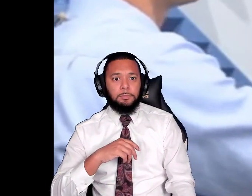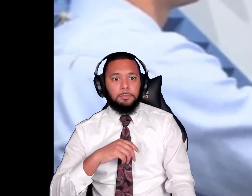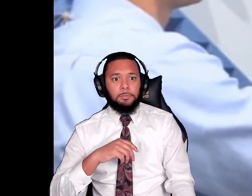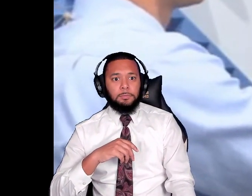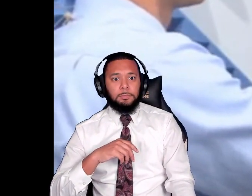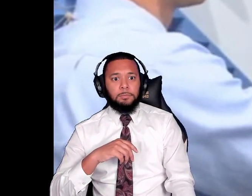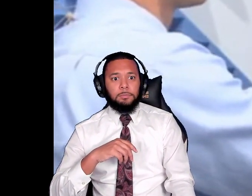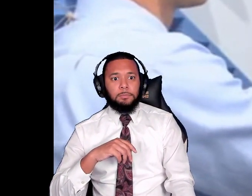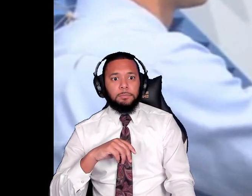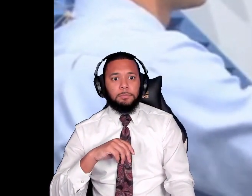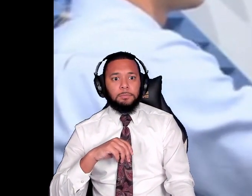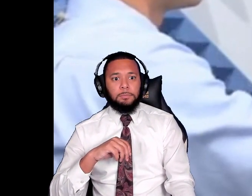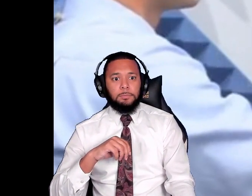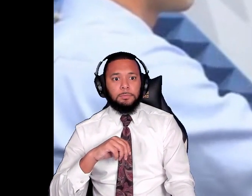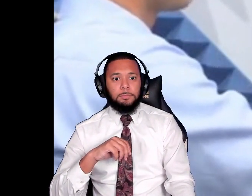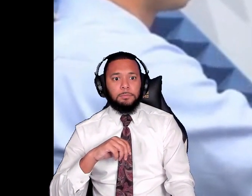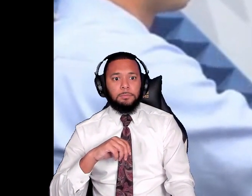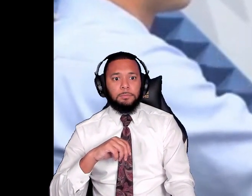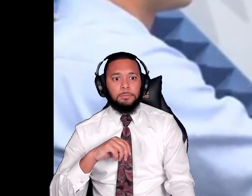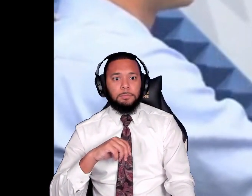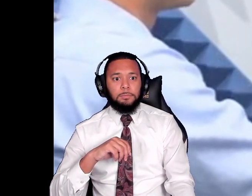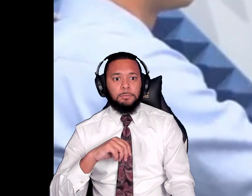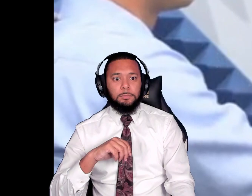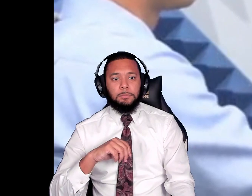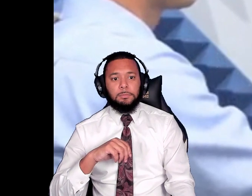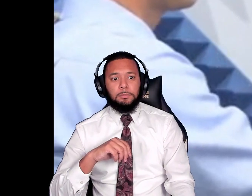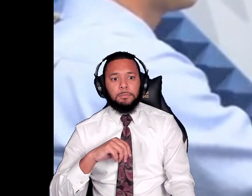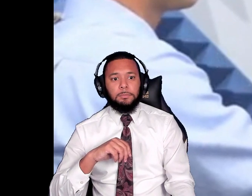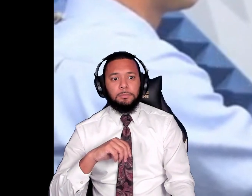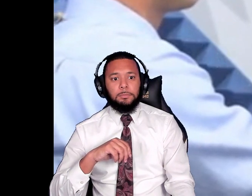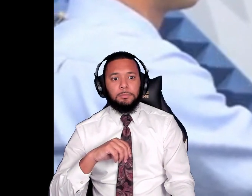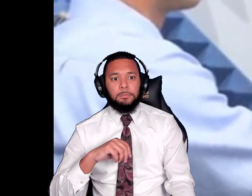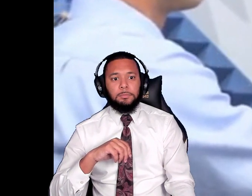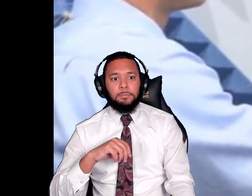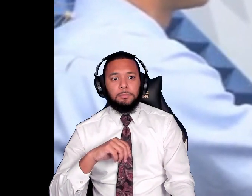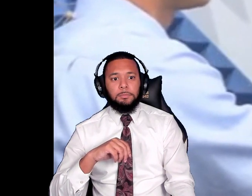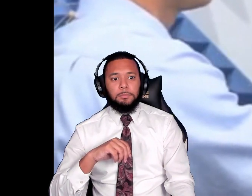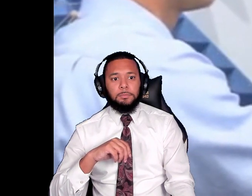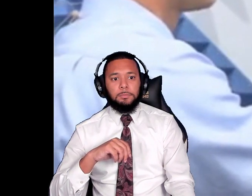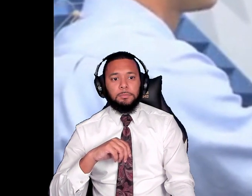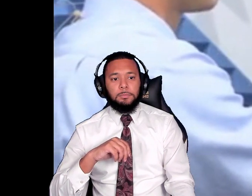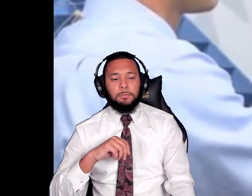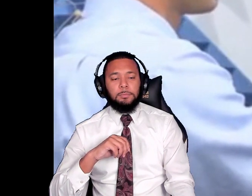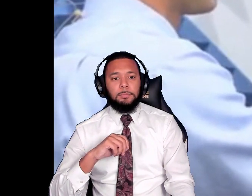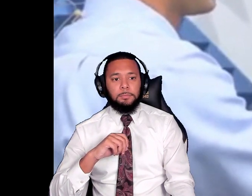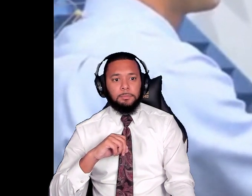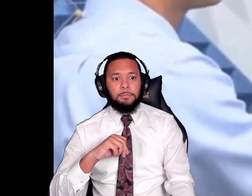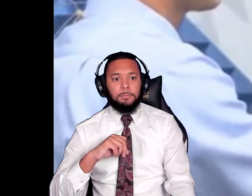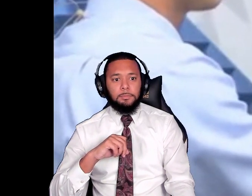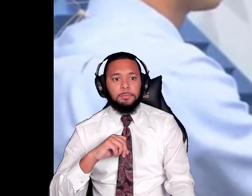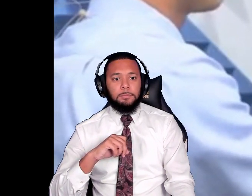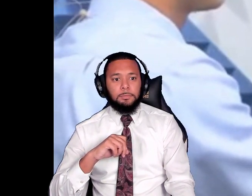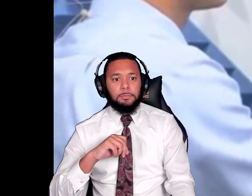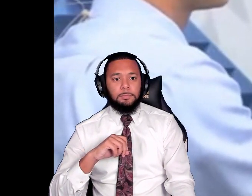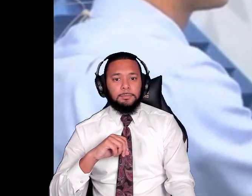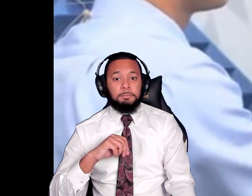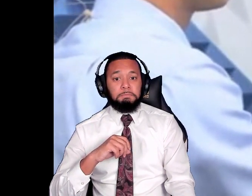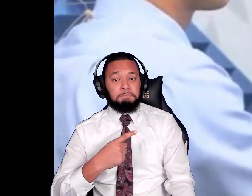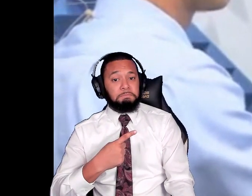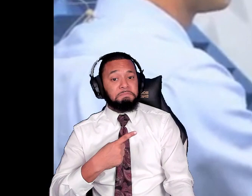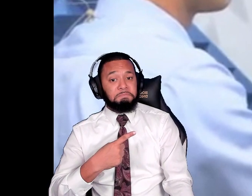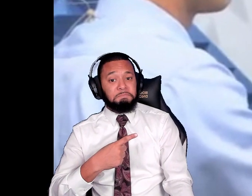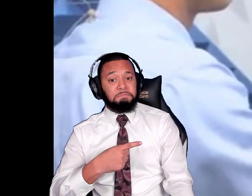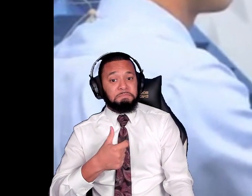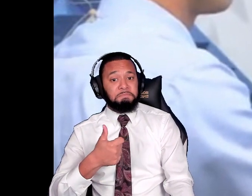1, 2. Down 1, 2, 3, and over 1, 2. And down 1,